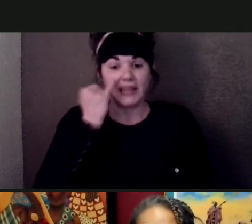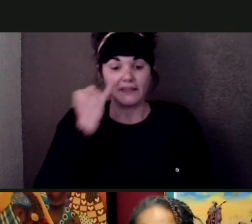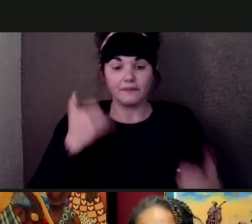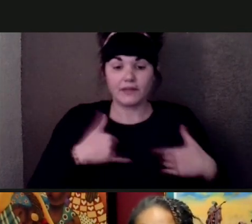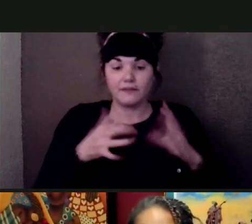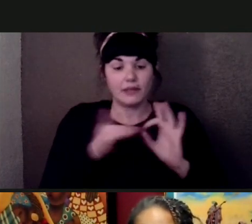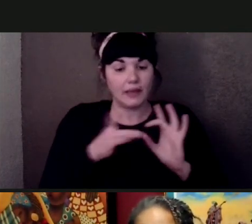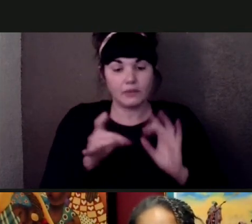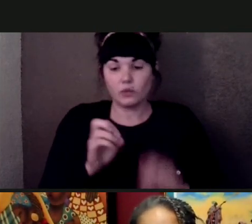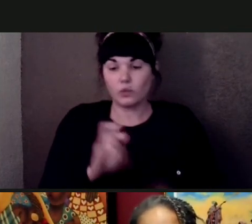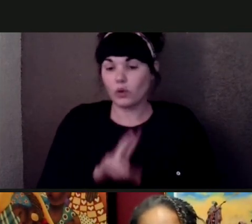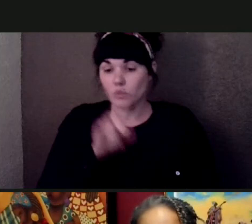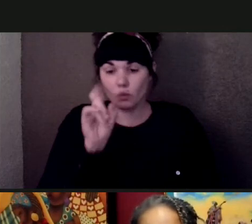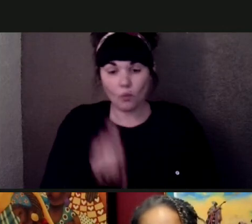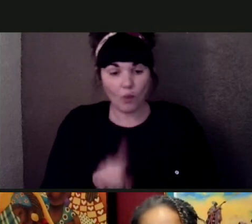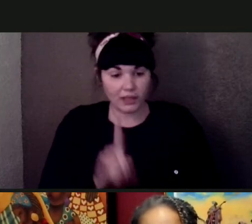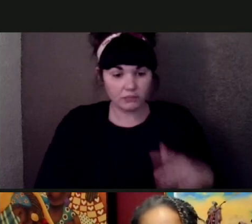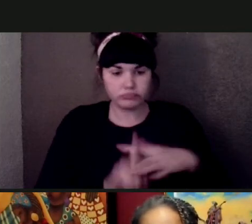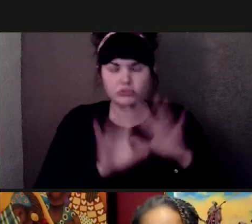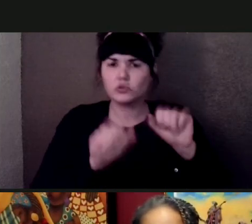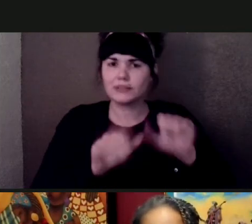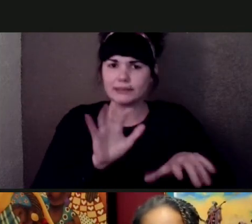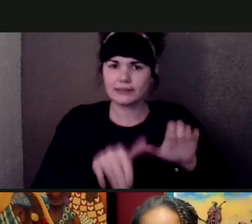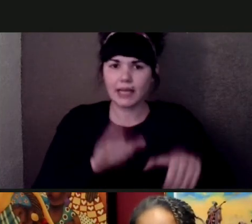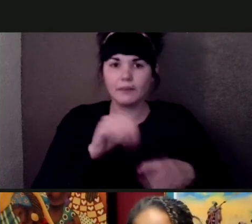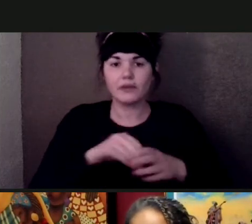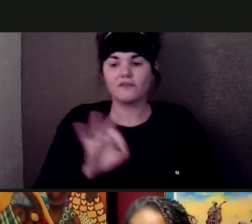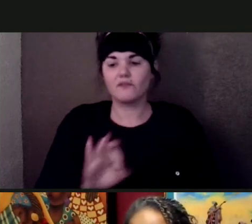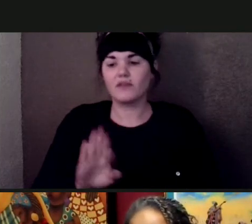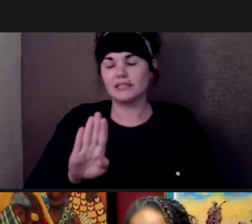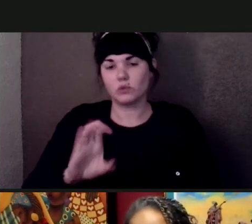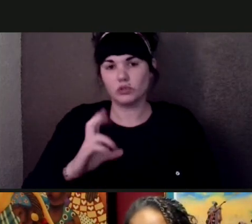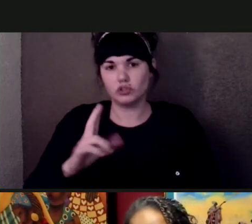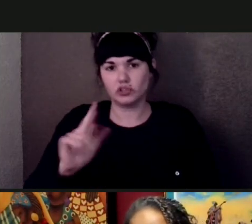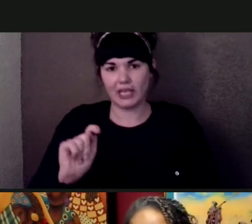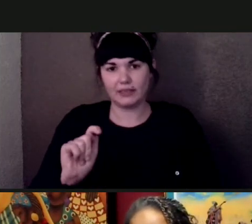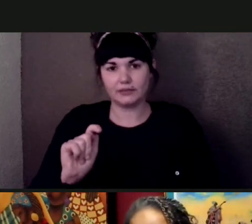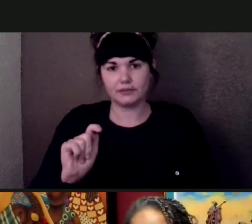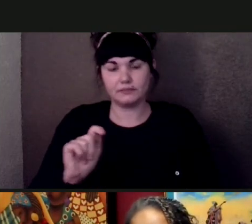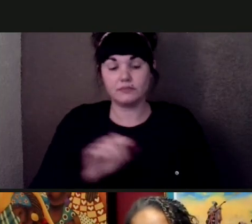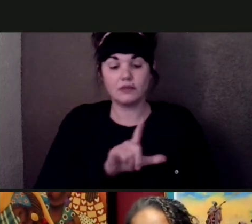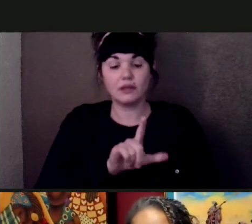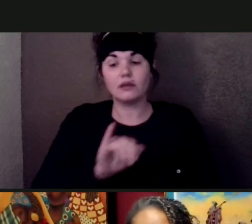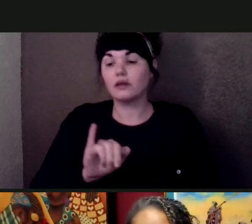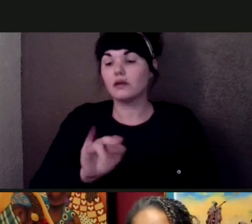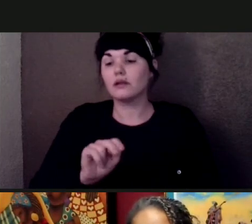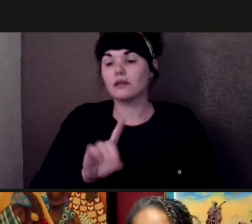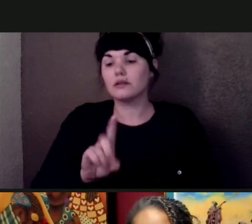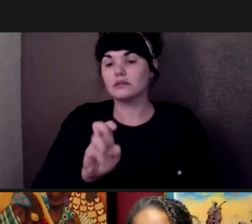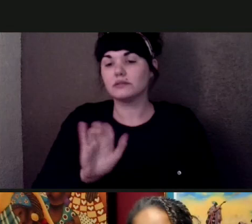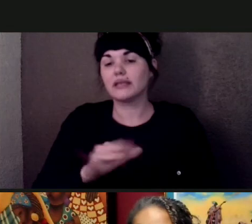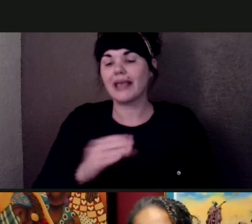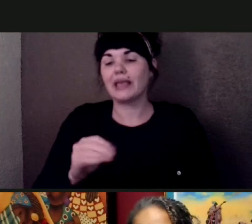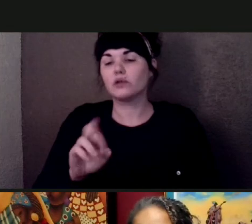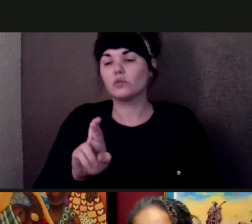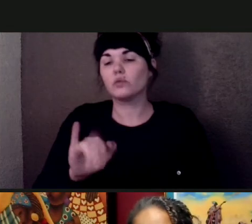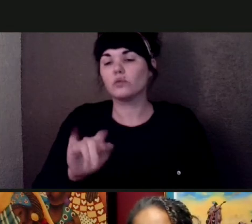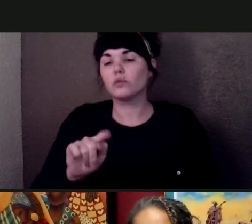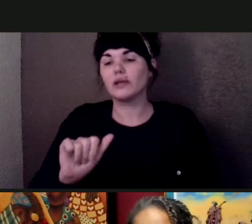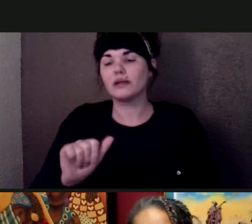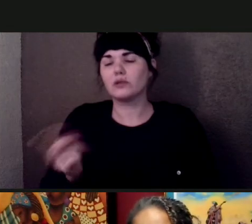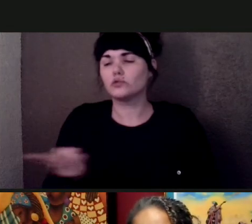Facebook chat and we've got Lindsay, um, and Rita, I believe monitoring the chat for